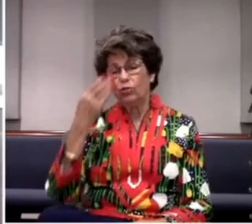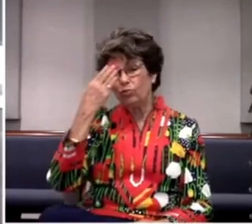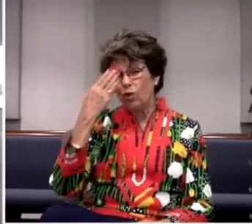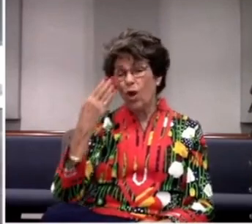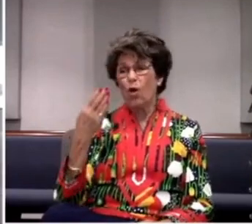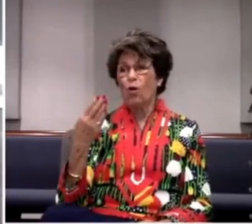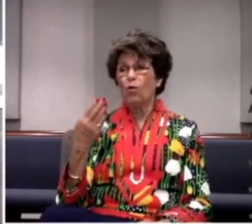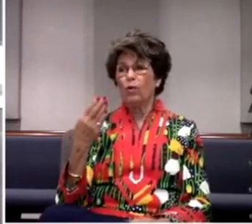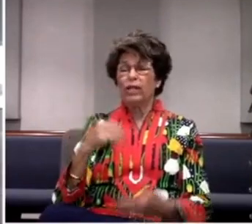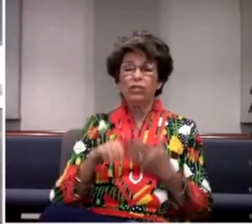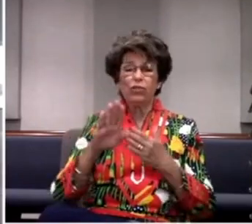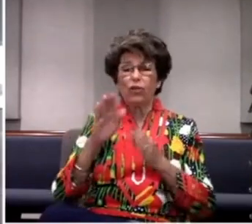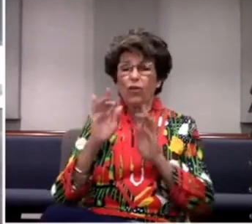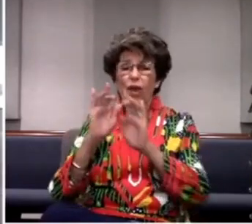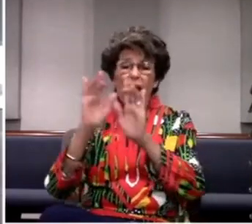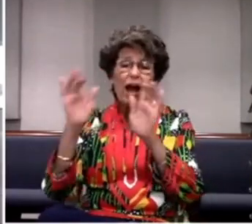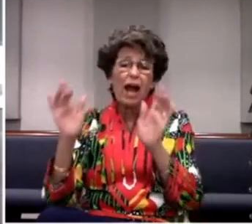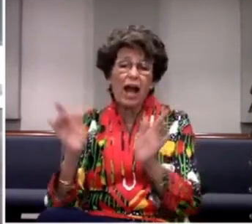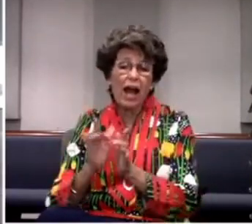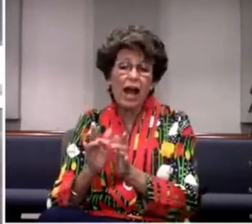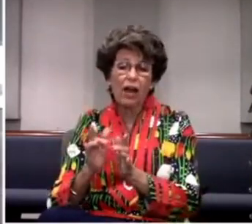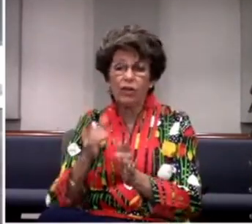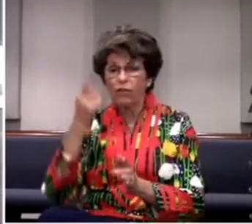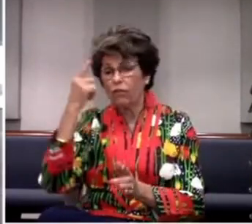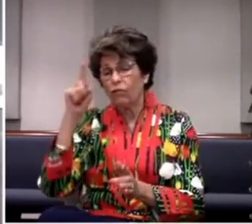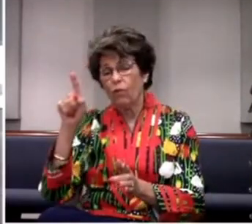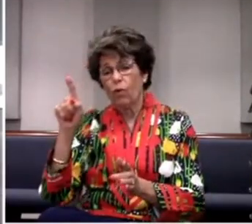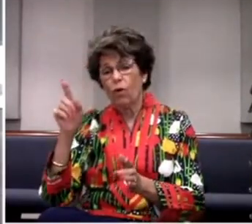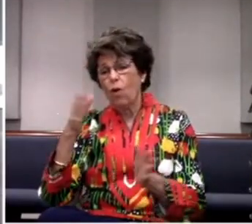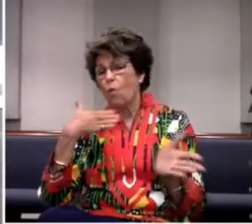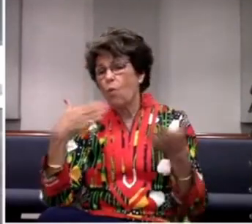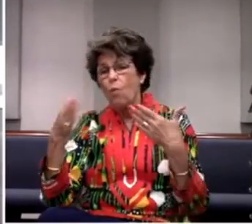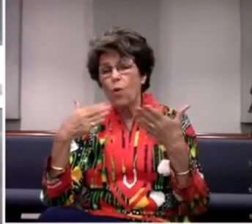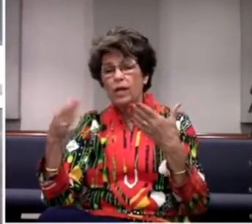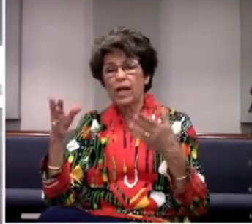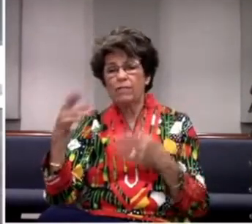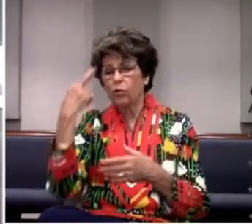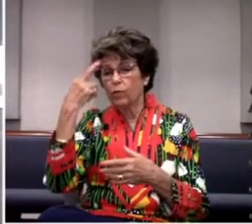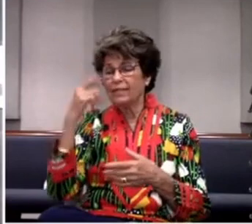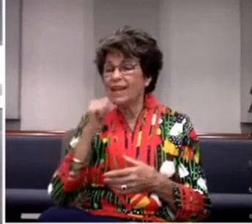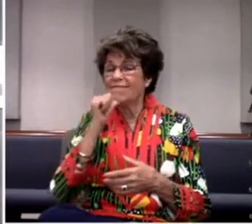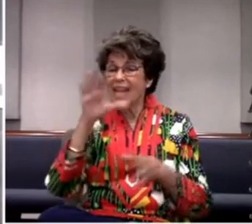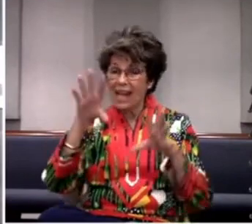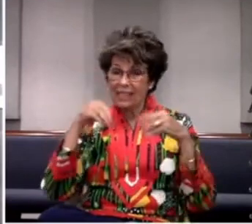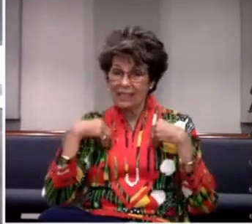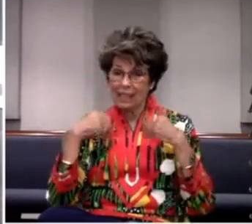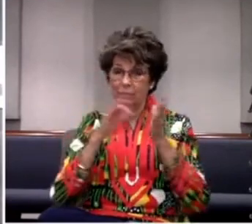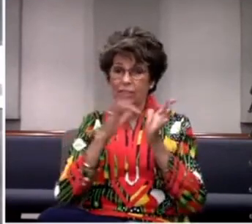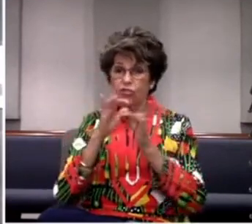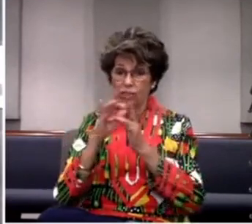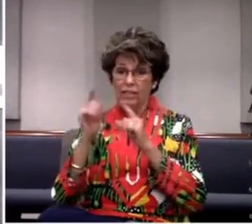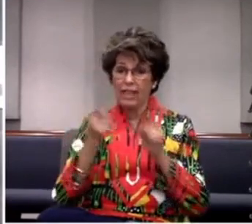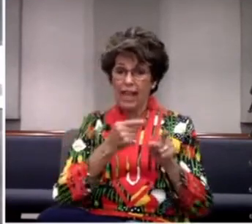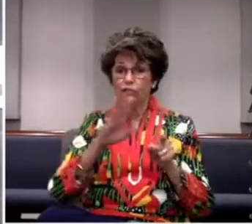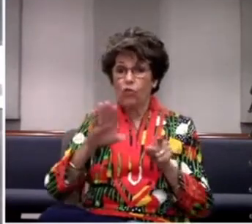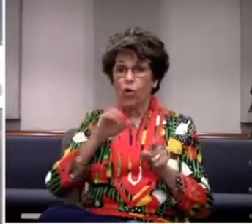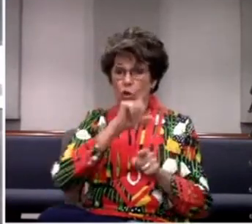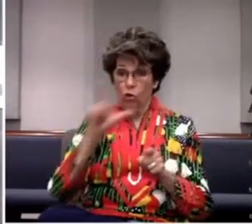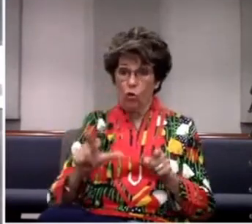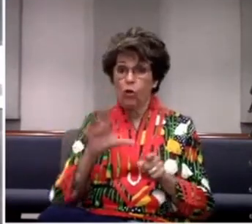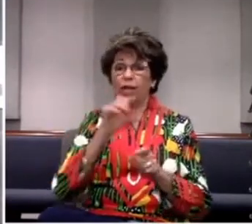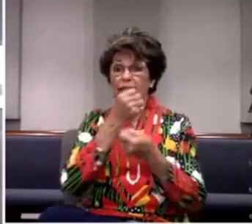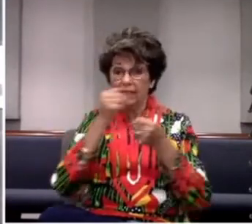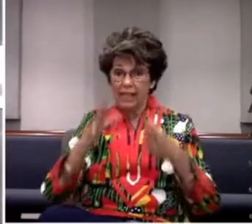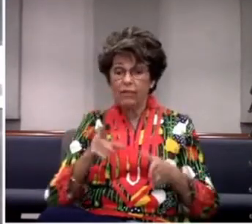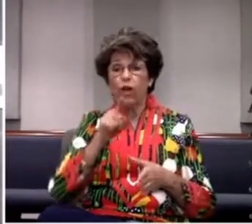you in your heart, for whatever reason, have not accepted Jesus Christ as your Lord and Savior. And you have a reason for it. Let me